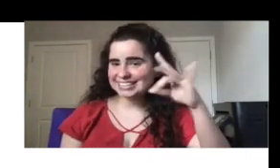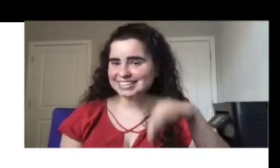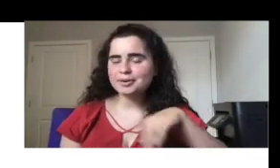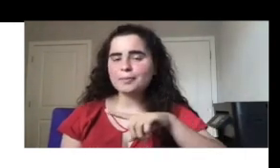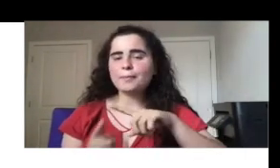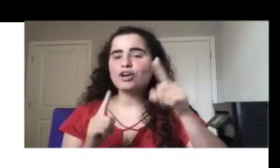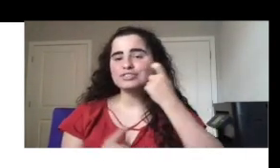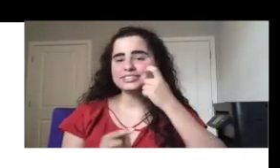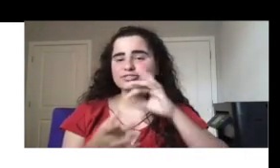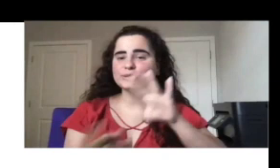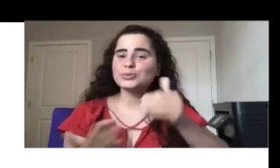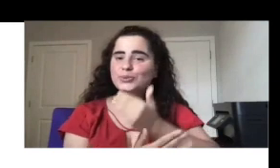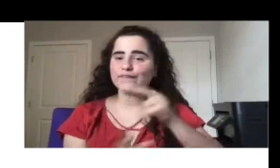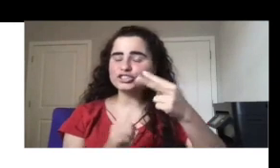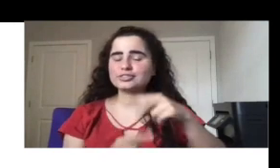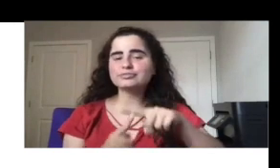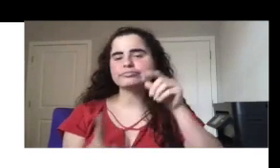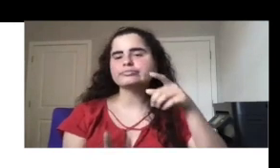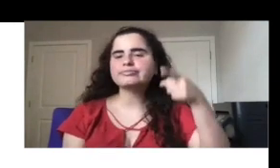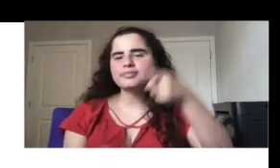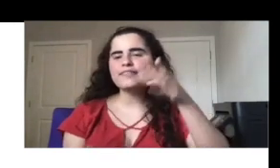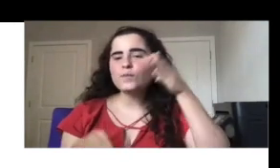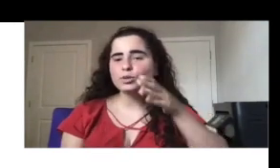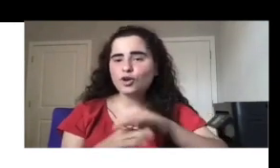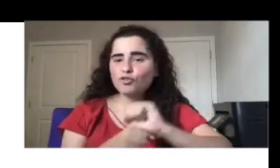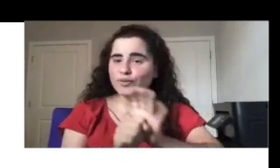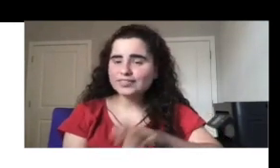in this slide talks about equity for deaf students.